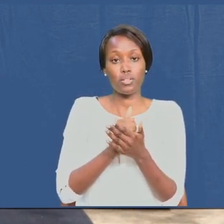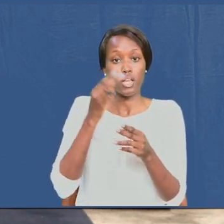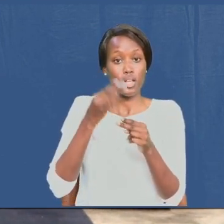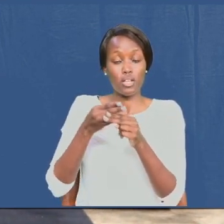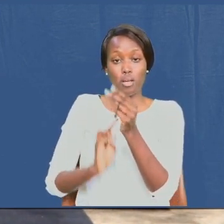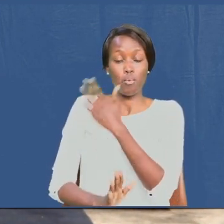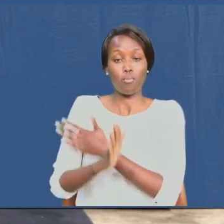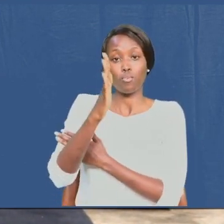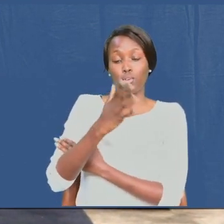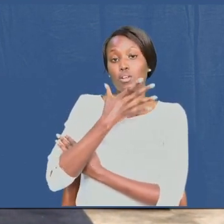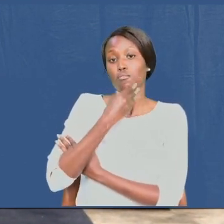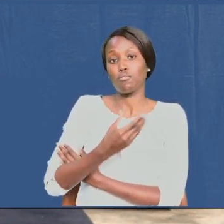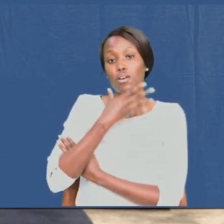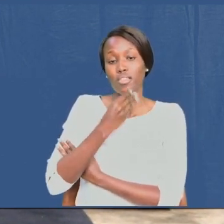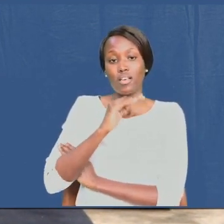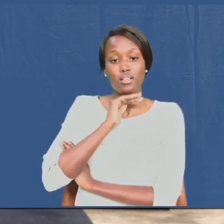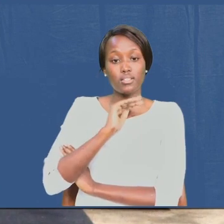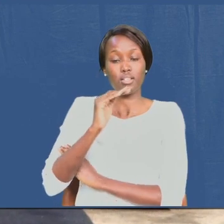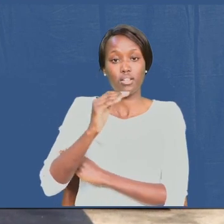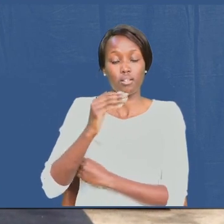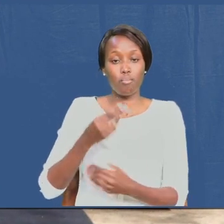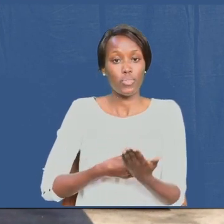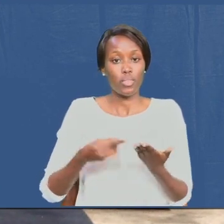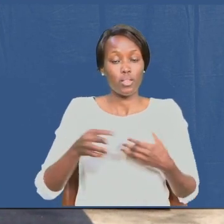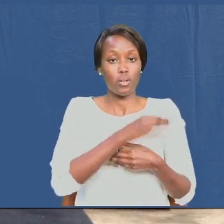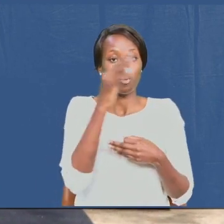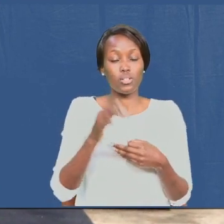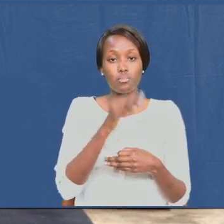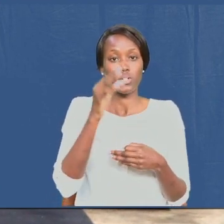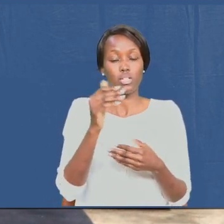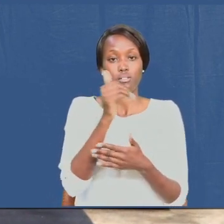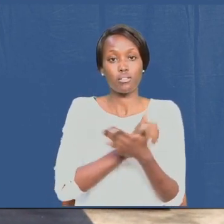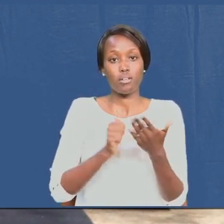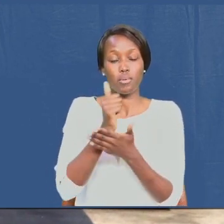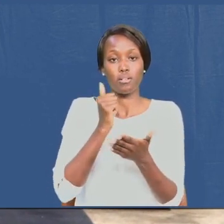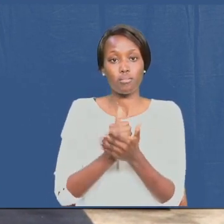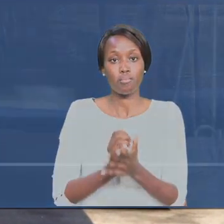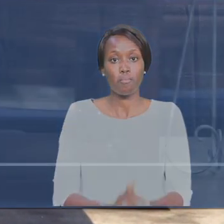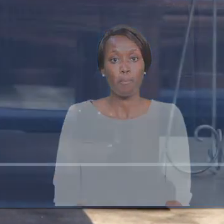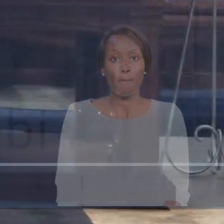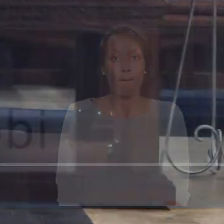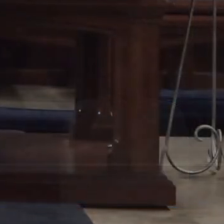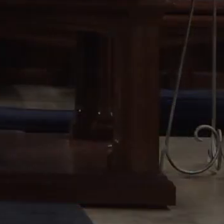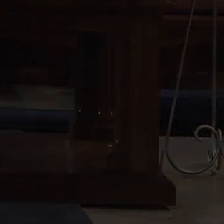name of God, the Father, the Son, and the Holy Spirit. Amen.